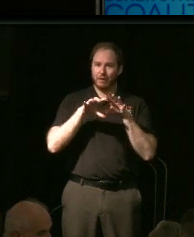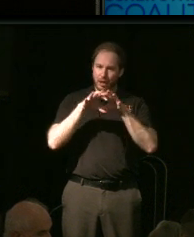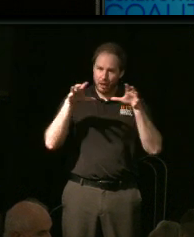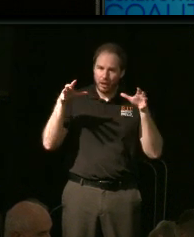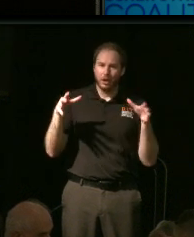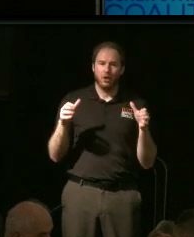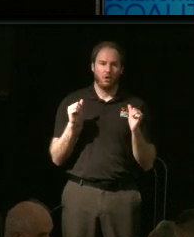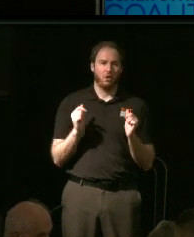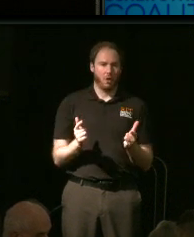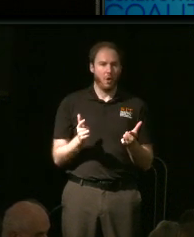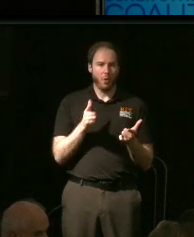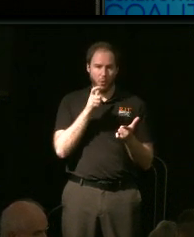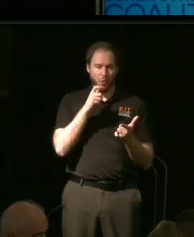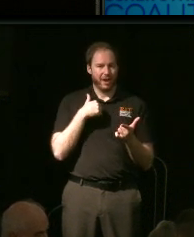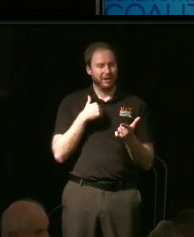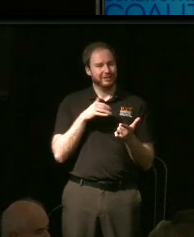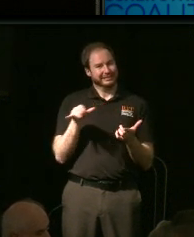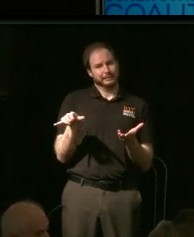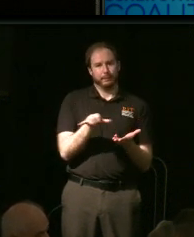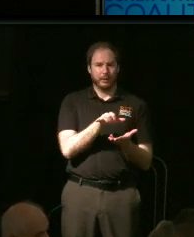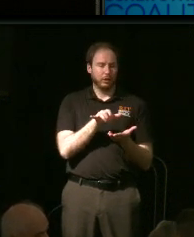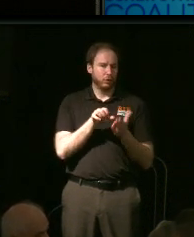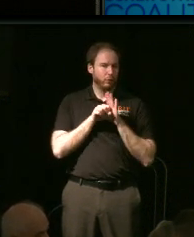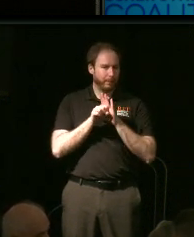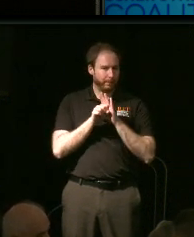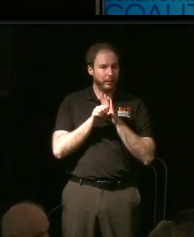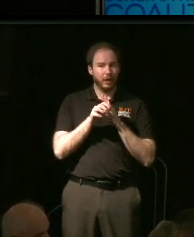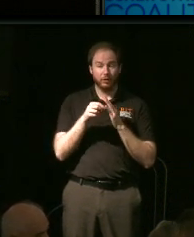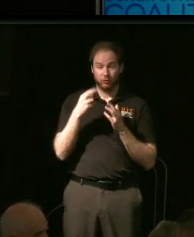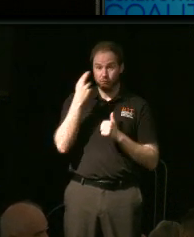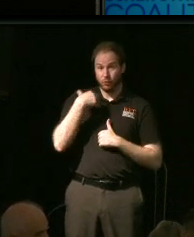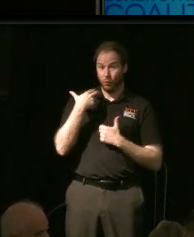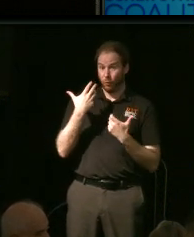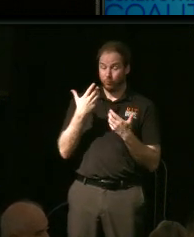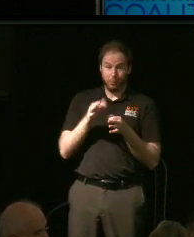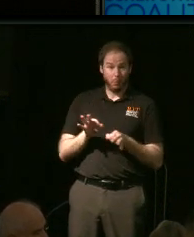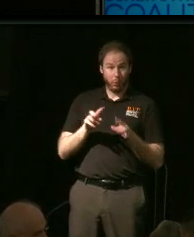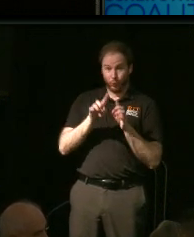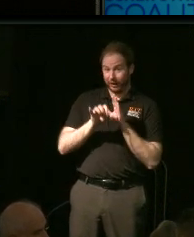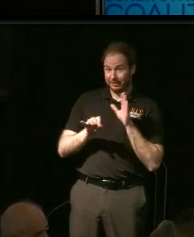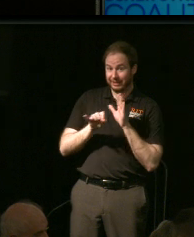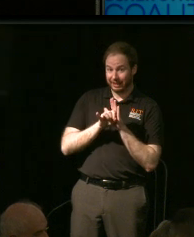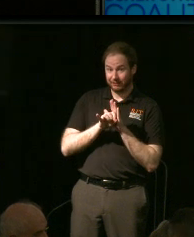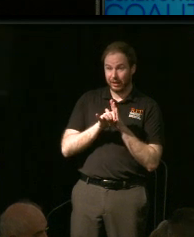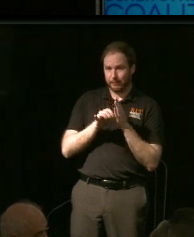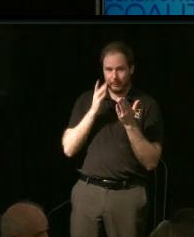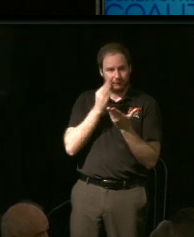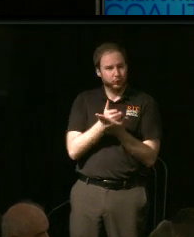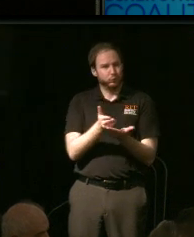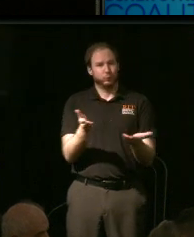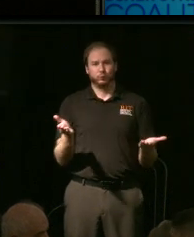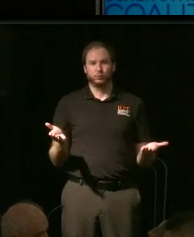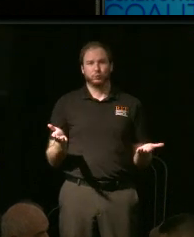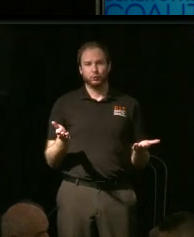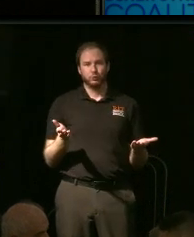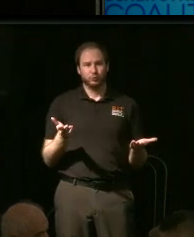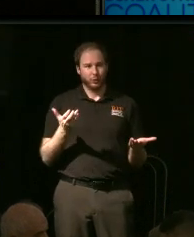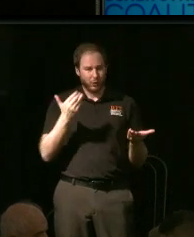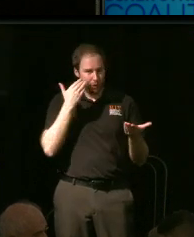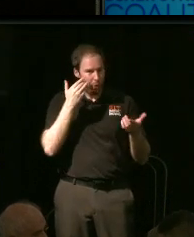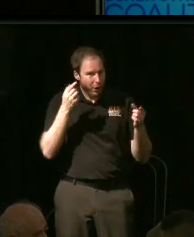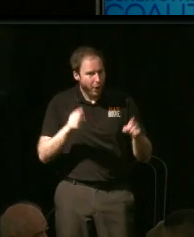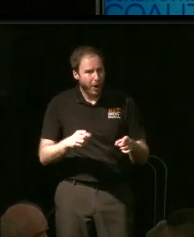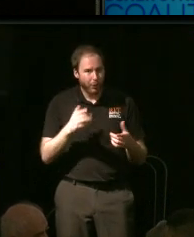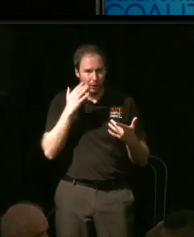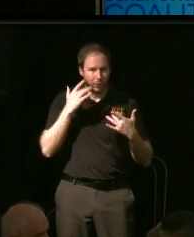presentations. And the reason that we want to know this stuff is because of all of you guys. We want to know what's going on,